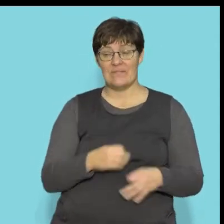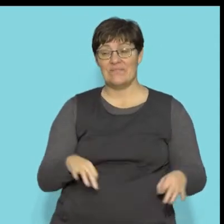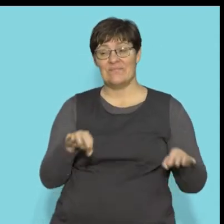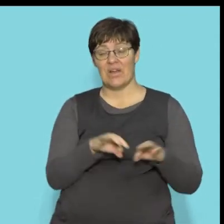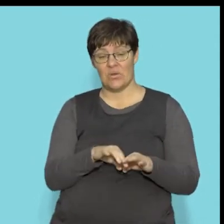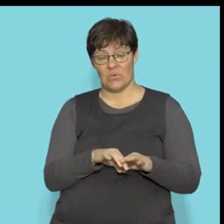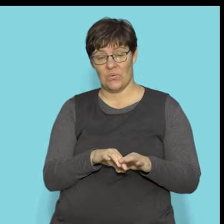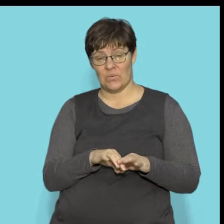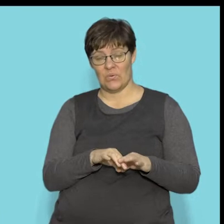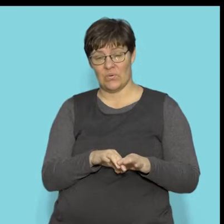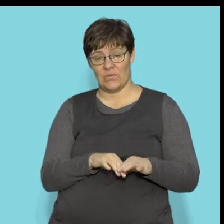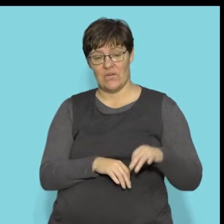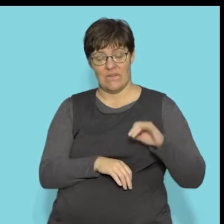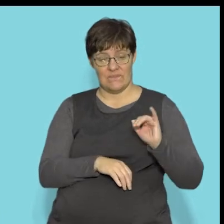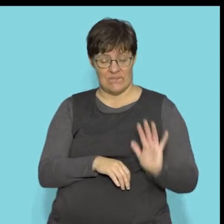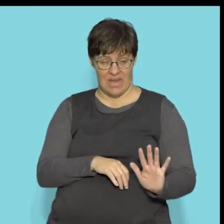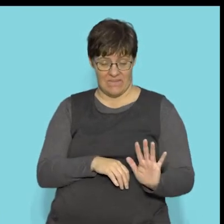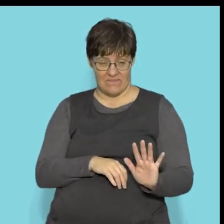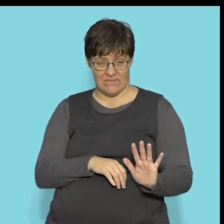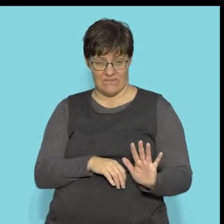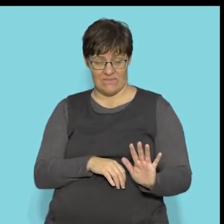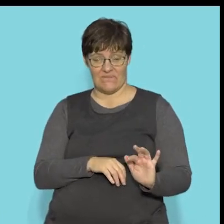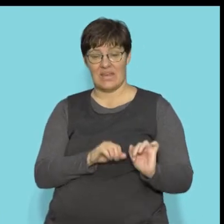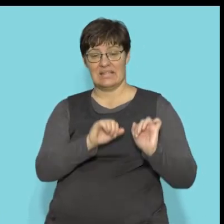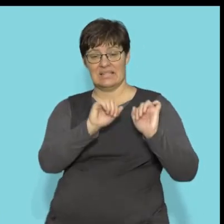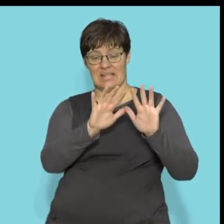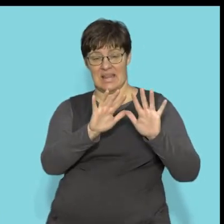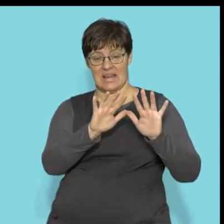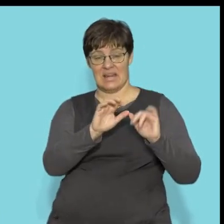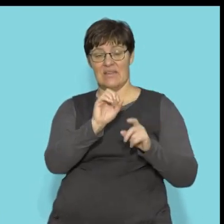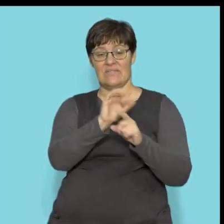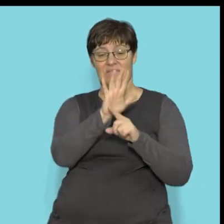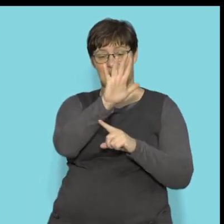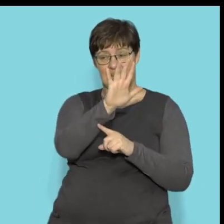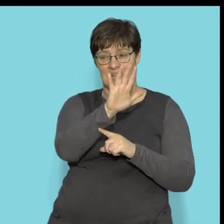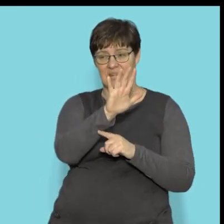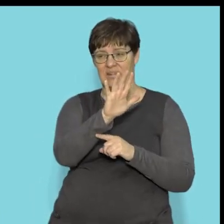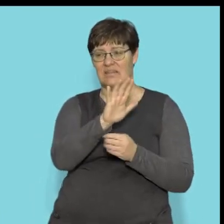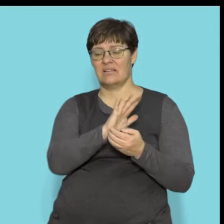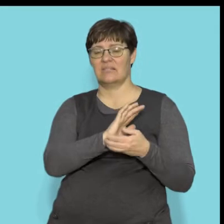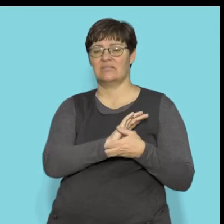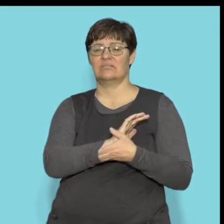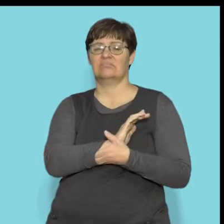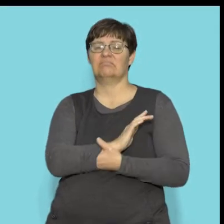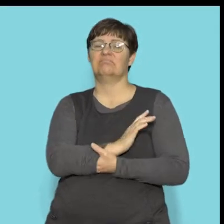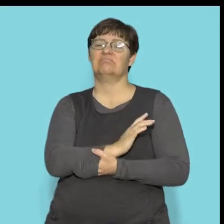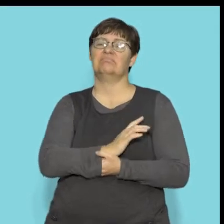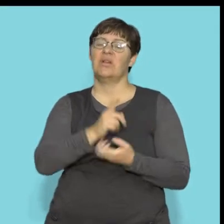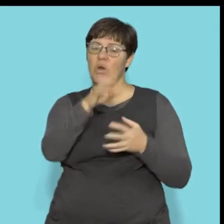value is going to be 5, 10, 15? What you're doing is